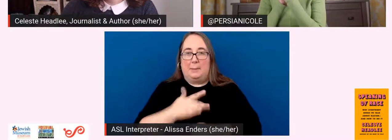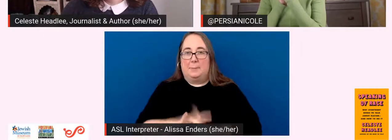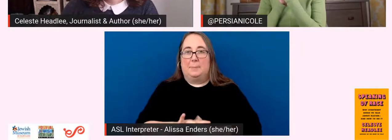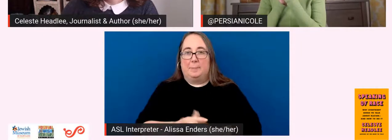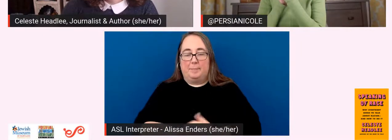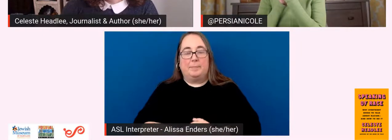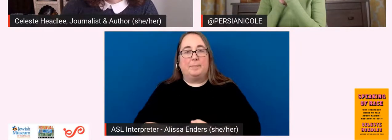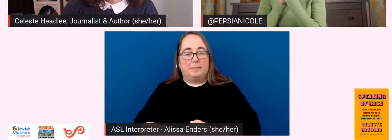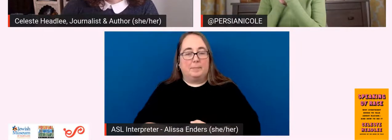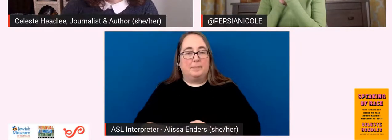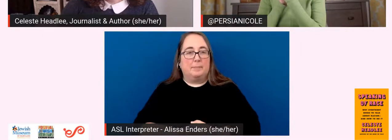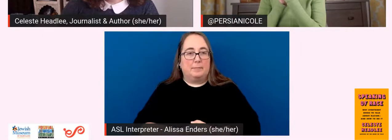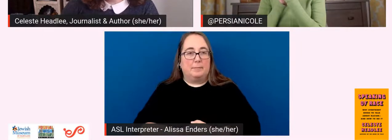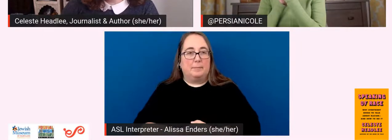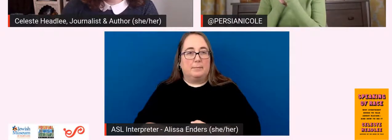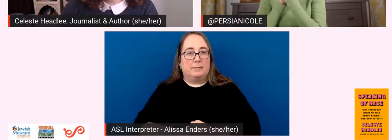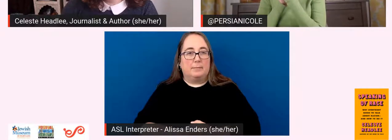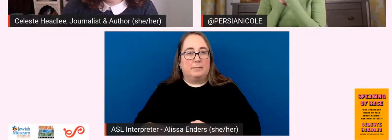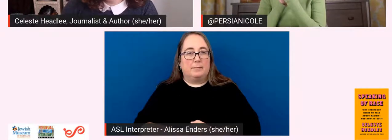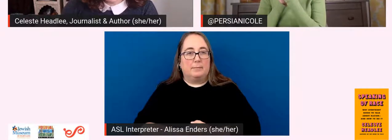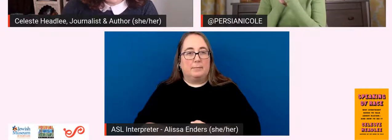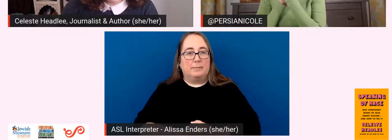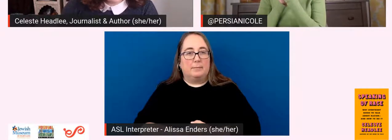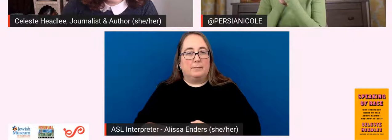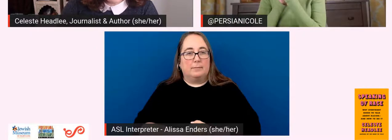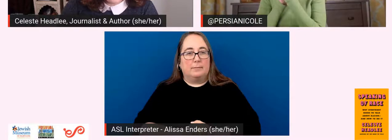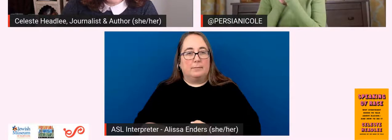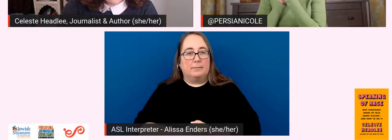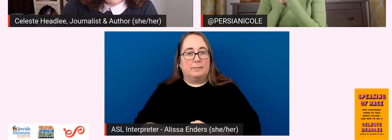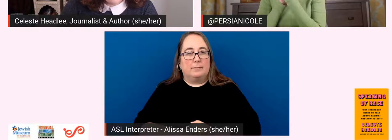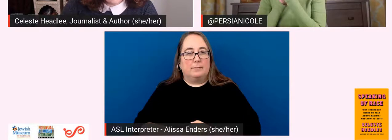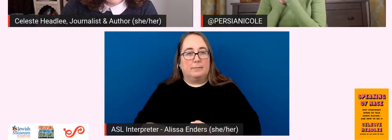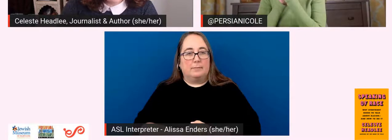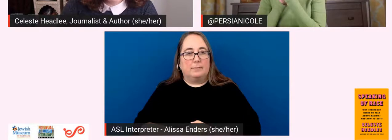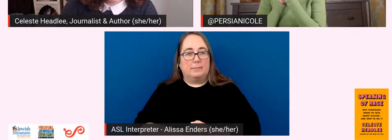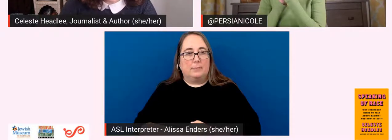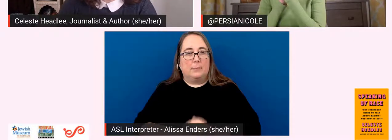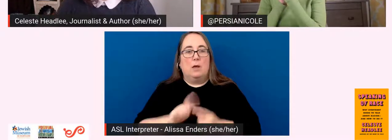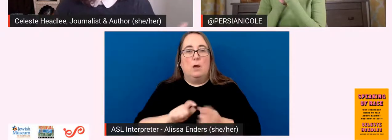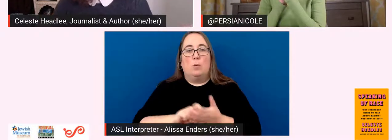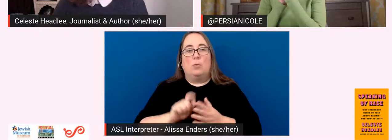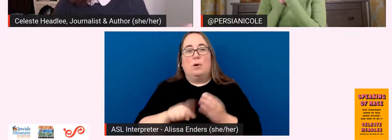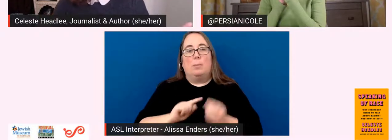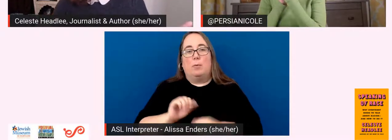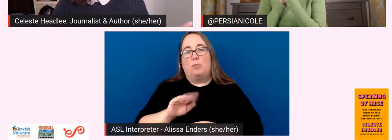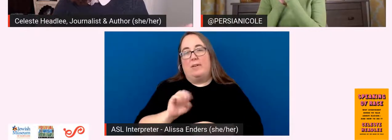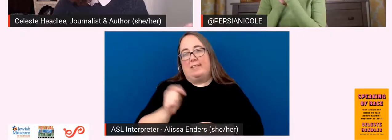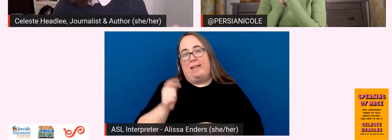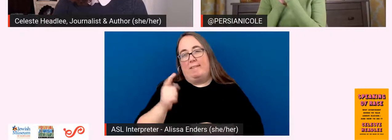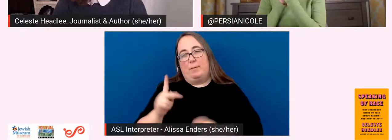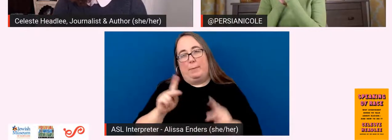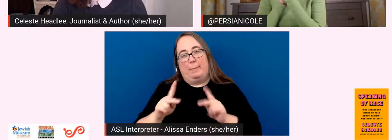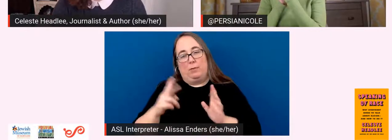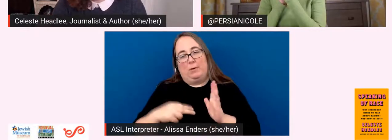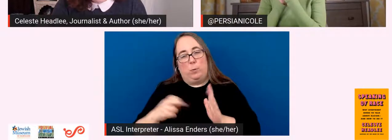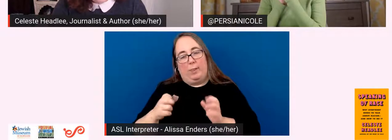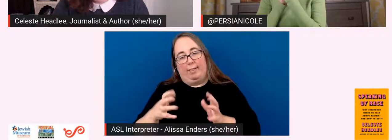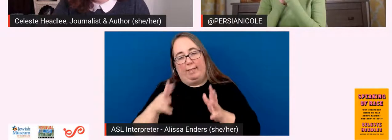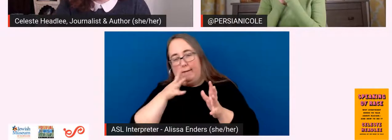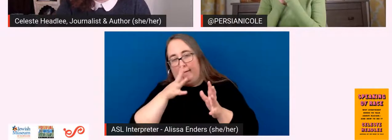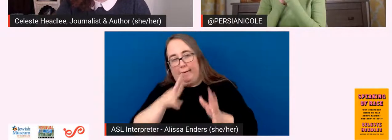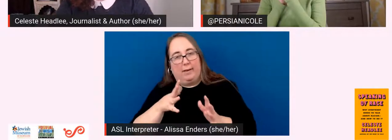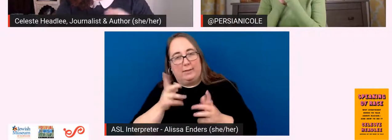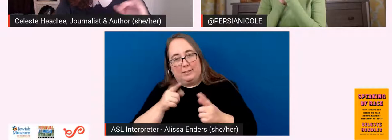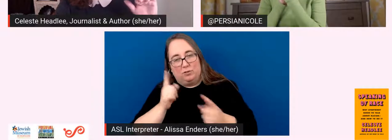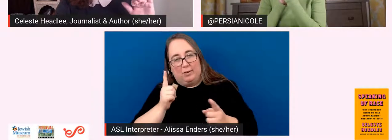Mm-hmm. And also, you know, also when you write about race, half the people that read the book are going to hate it and disagree with